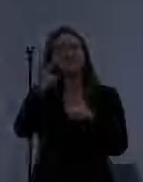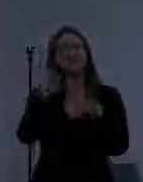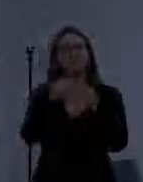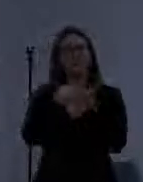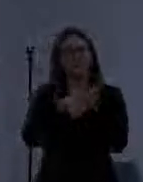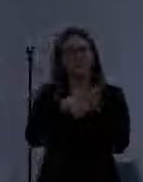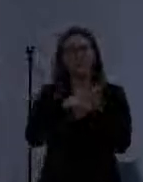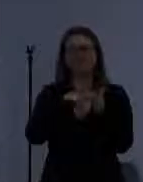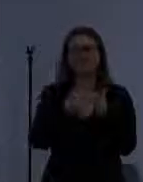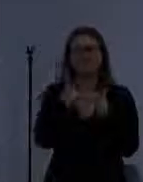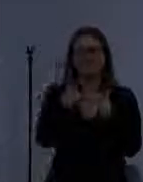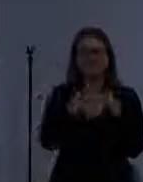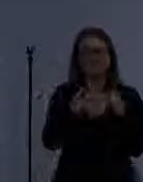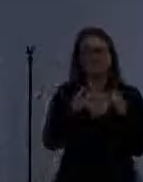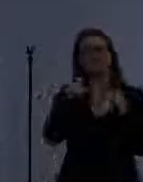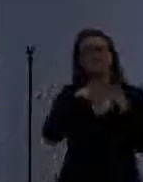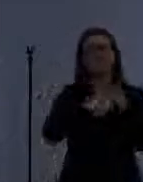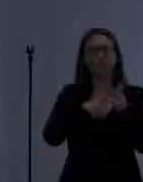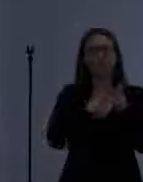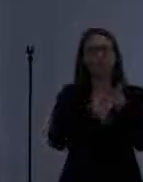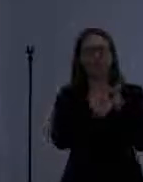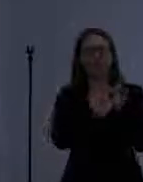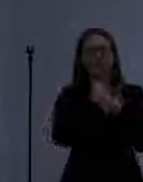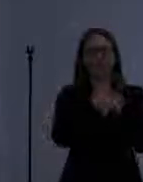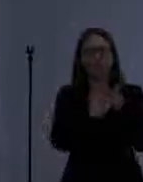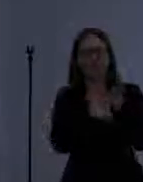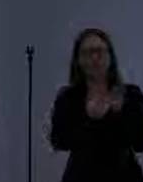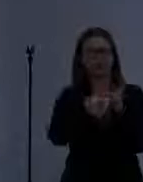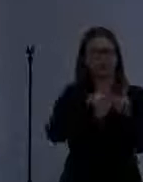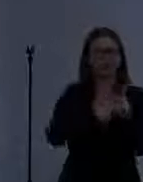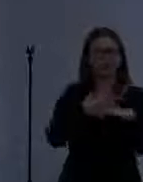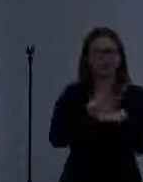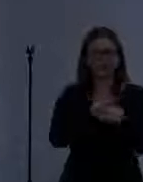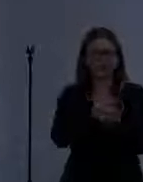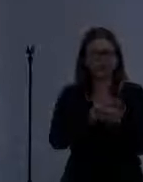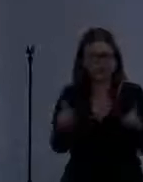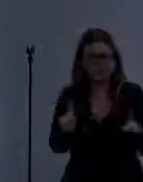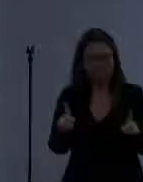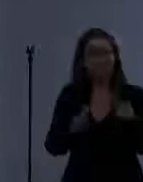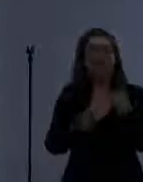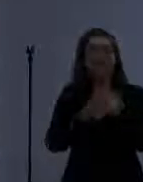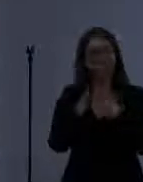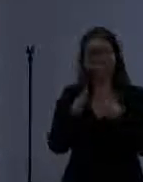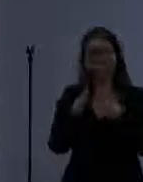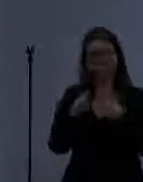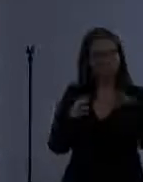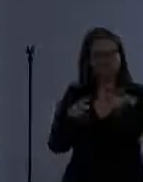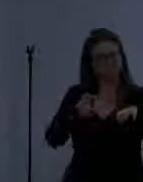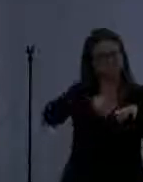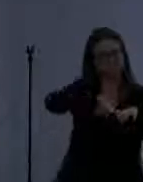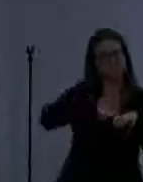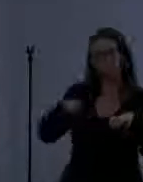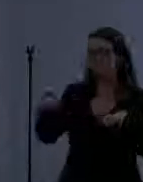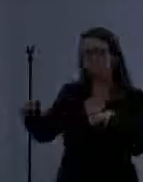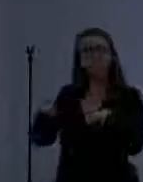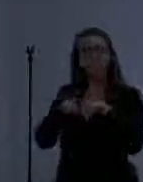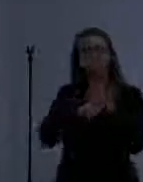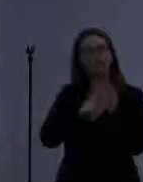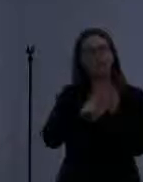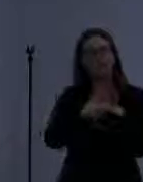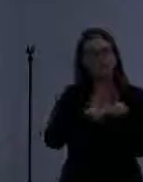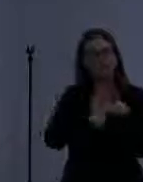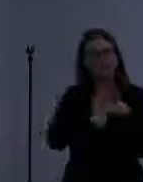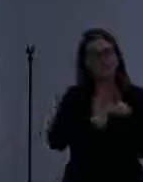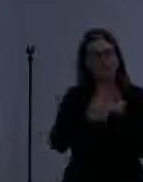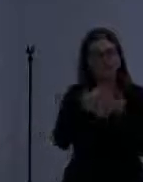function. I know that sounds a little bit boring, but what it means is we're just working together with the state. It's not just the Quality and Safeguards Commission by